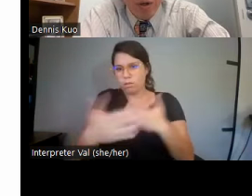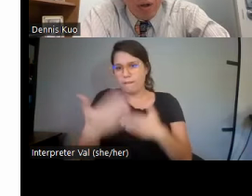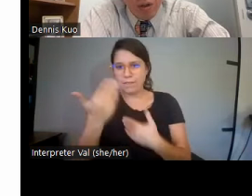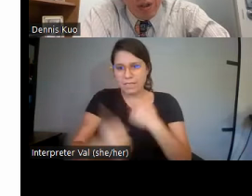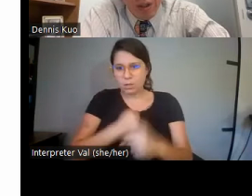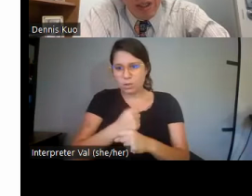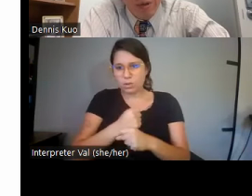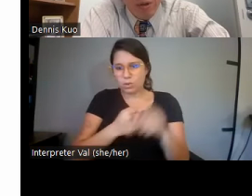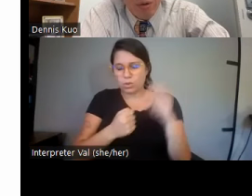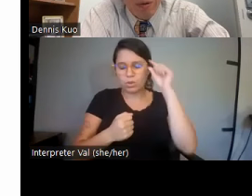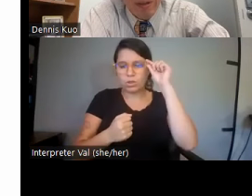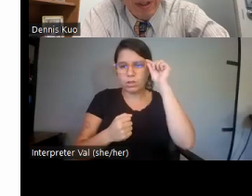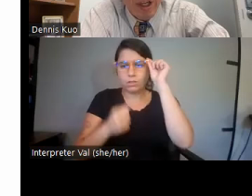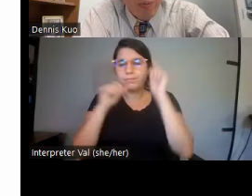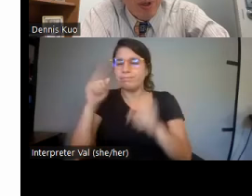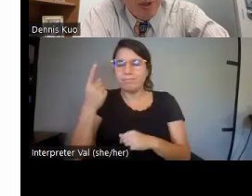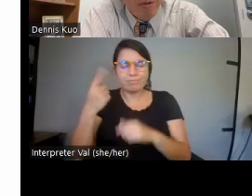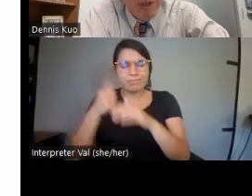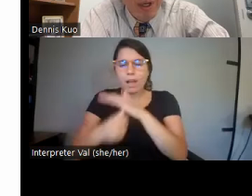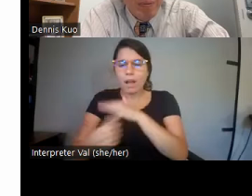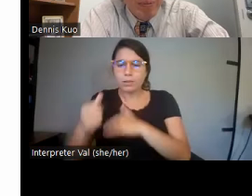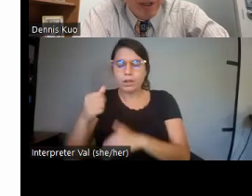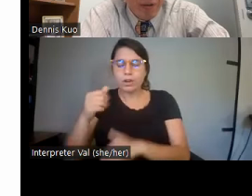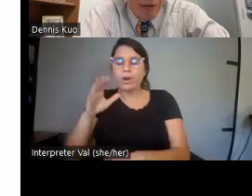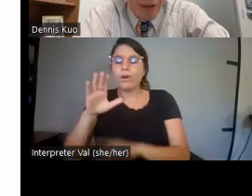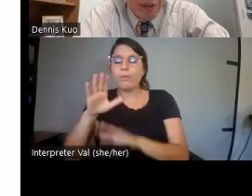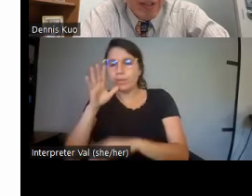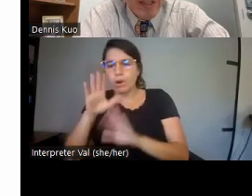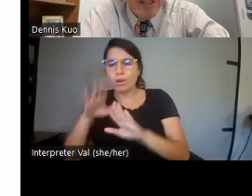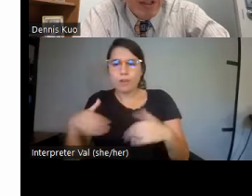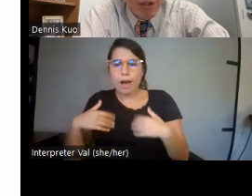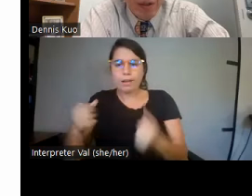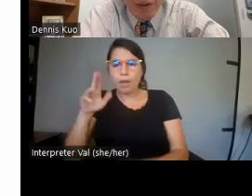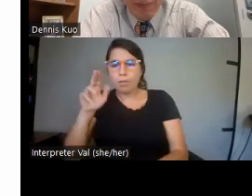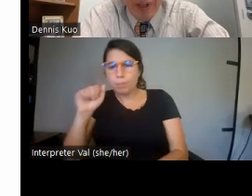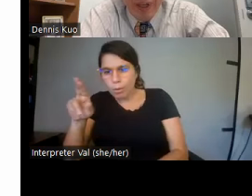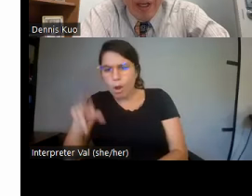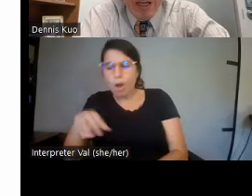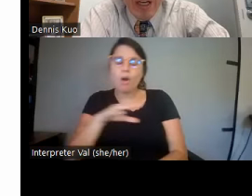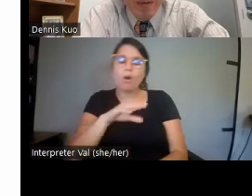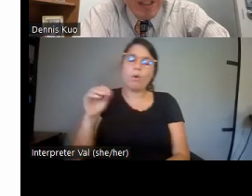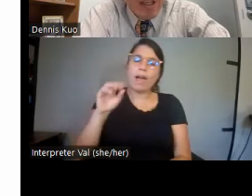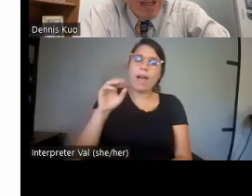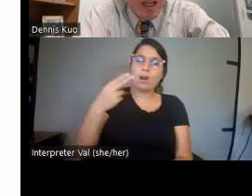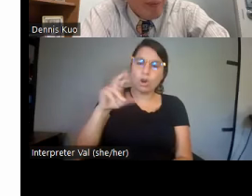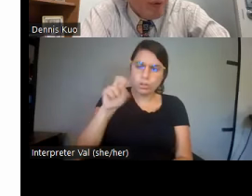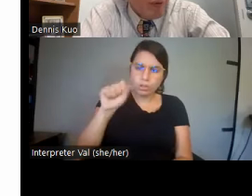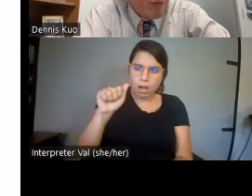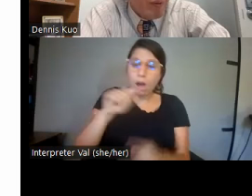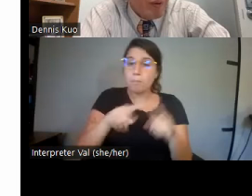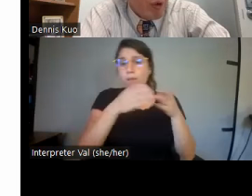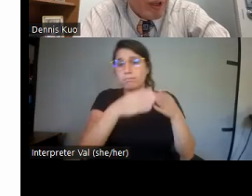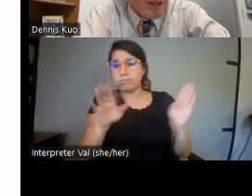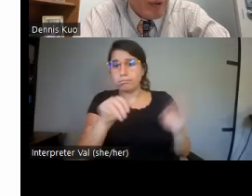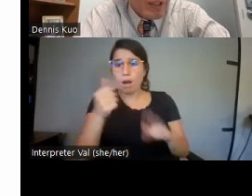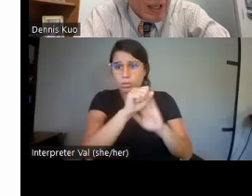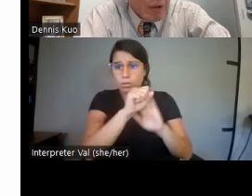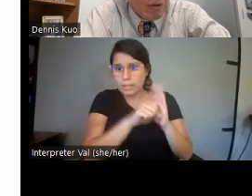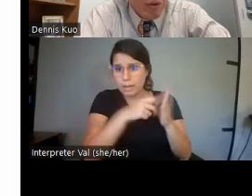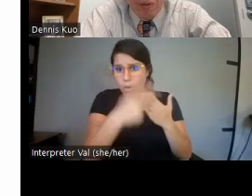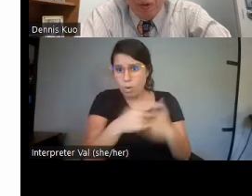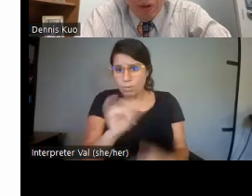under HRSA and the Maternal and Child Health Bureau, but other federal and state initiatives. In the meantime, when working